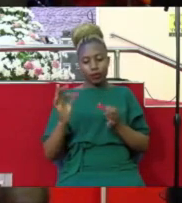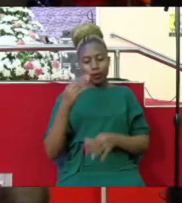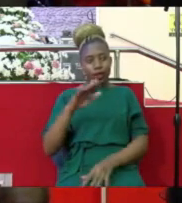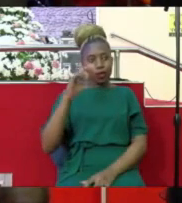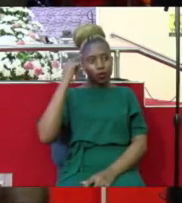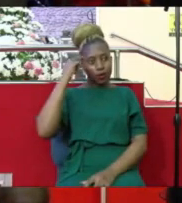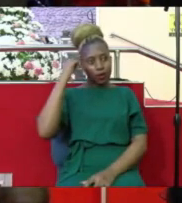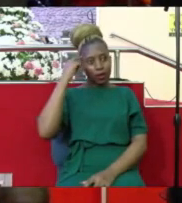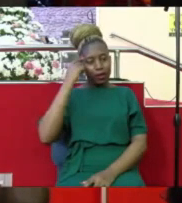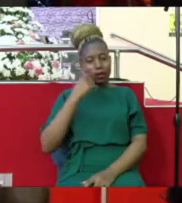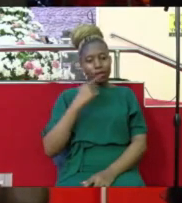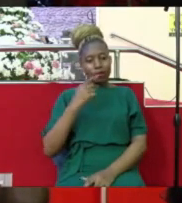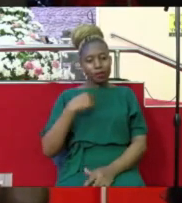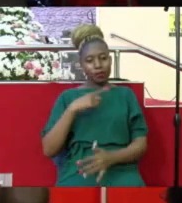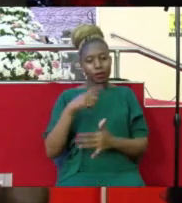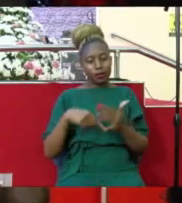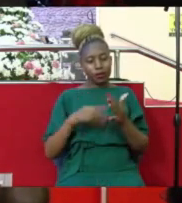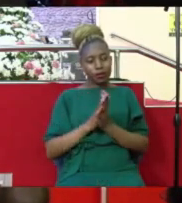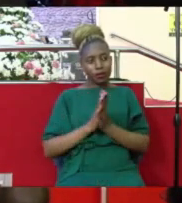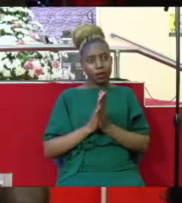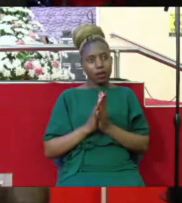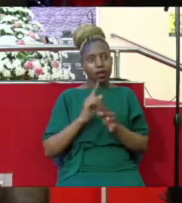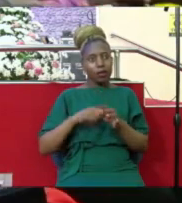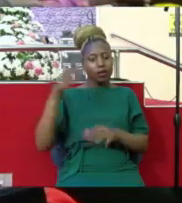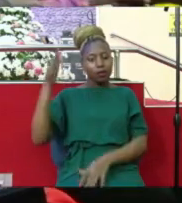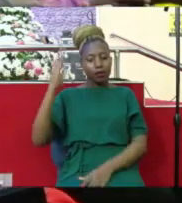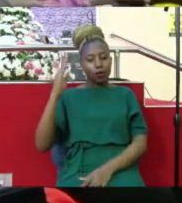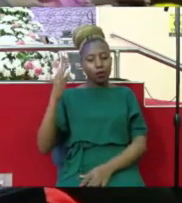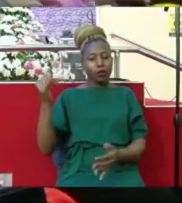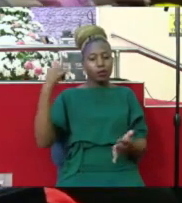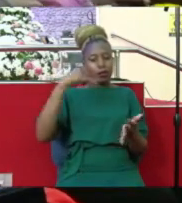It tells me that when God is in the mix,